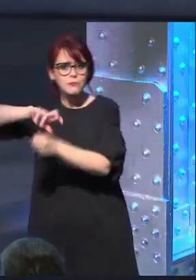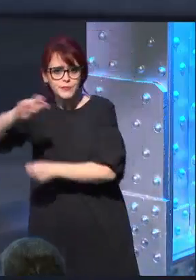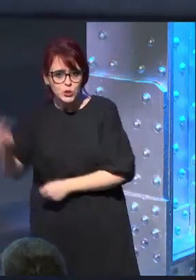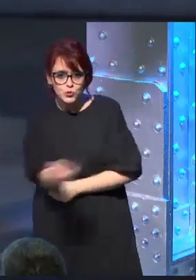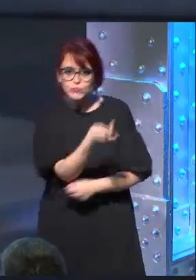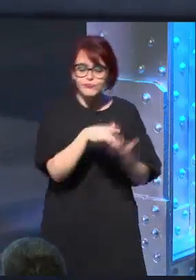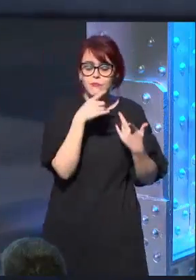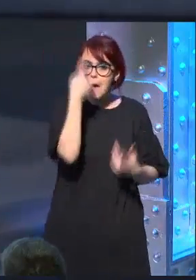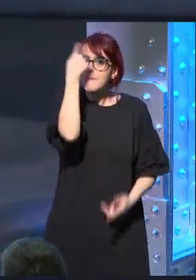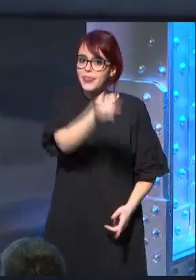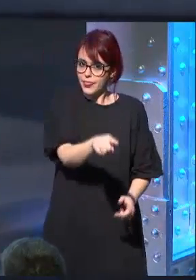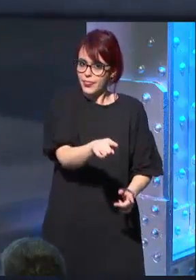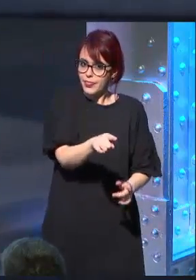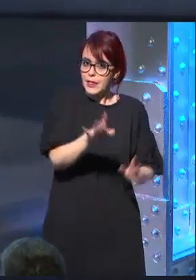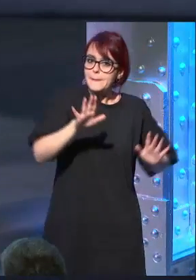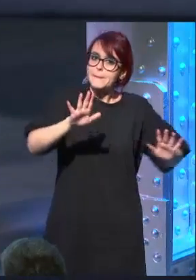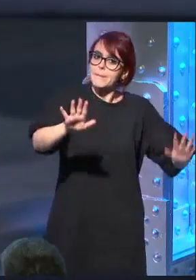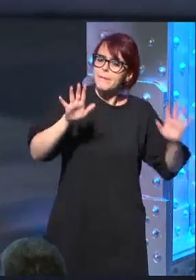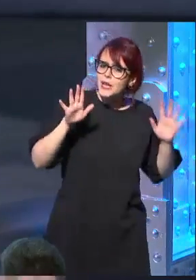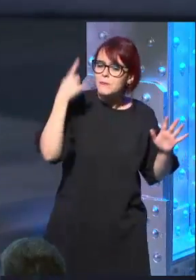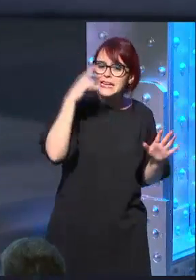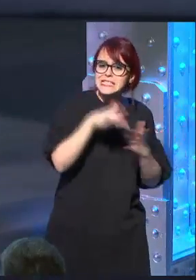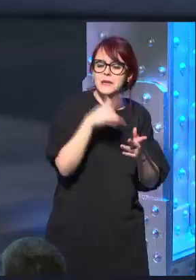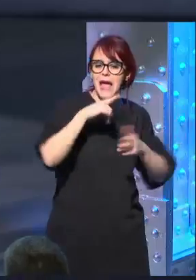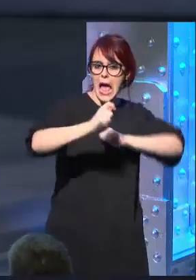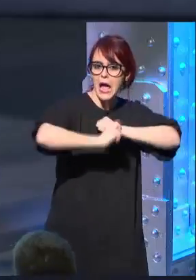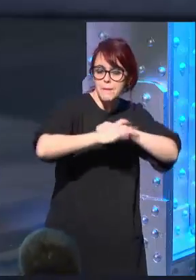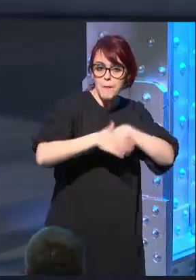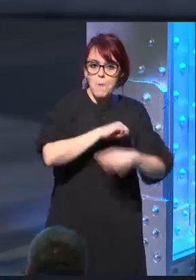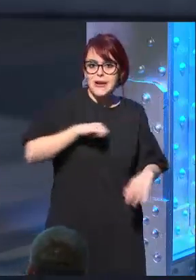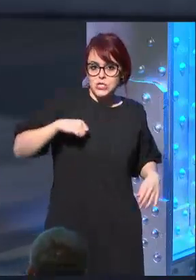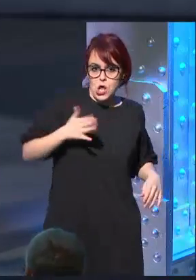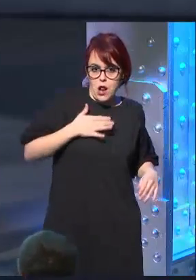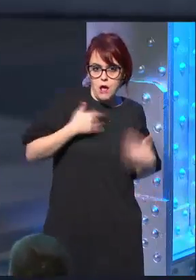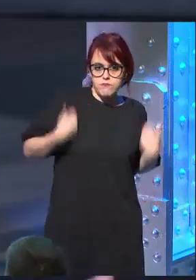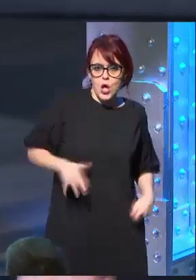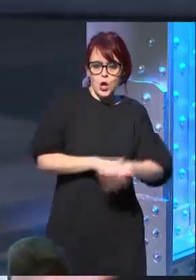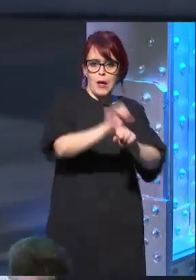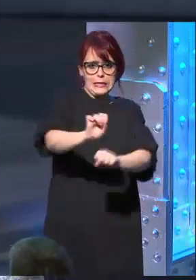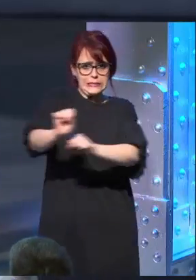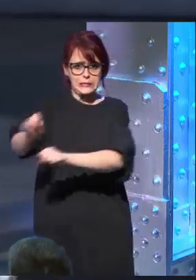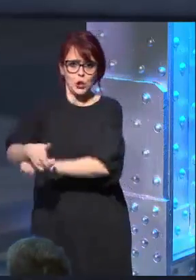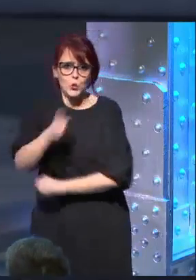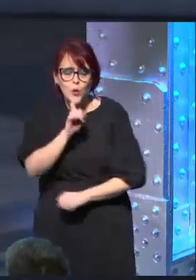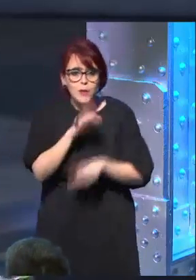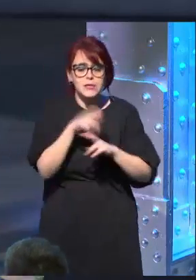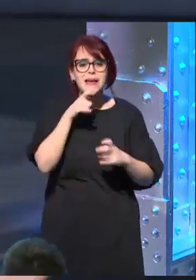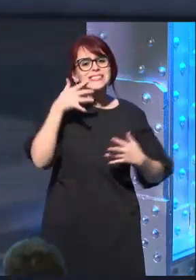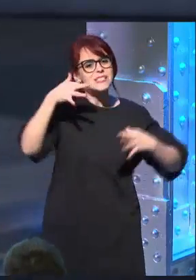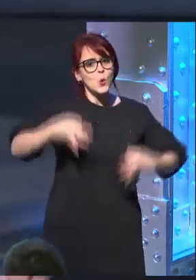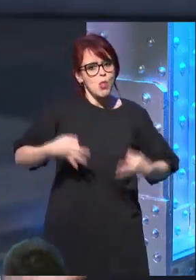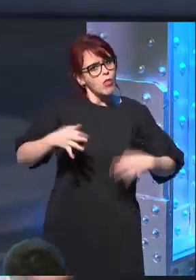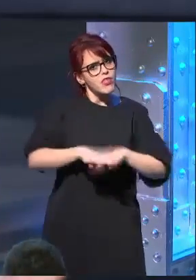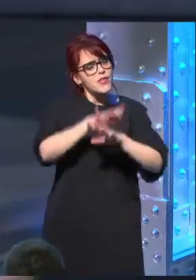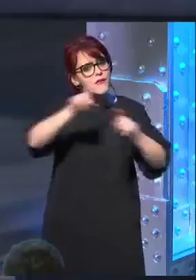teachers, and professionals from other fields are requesting for more information about what